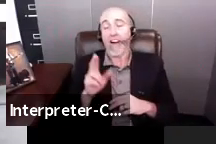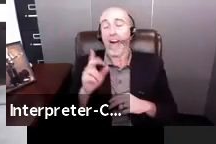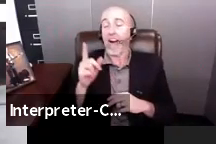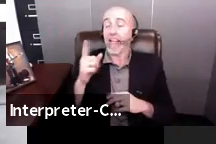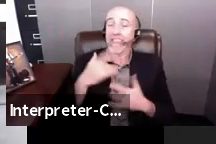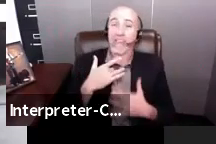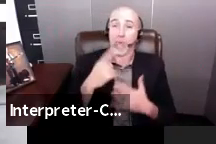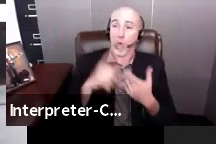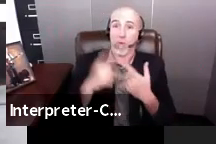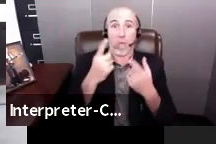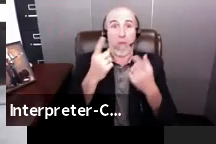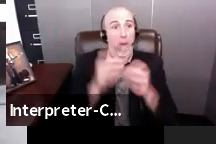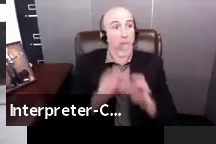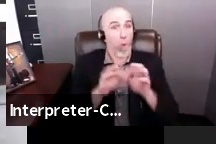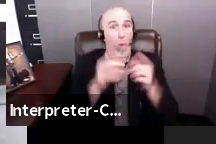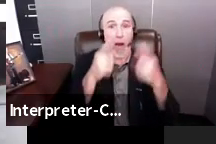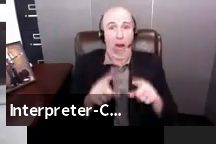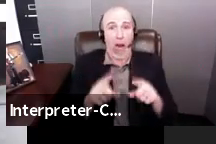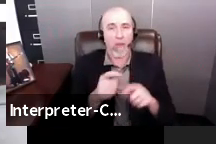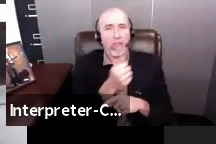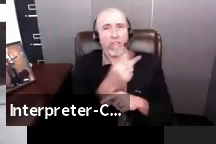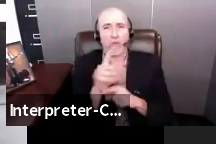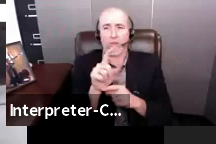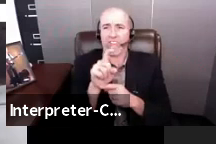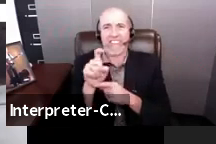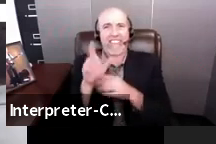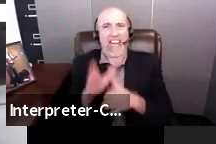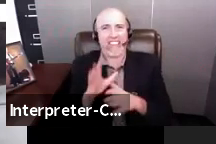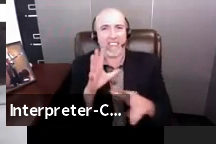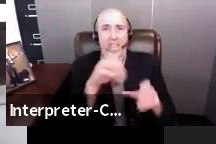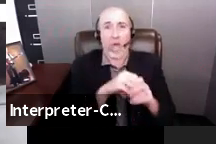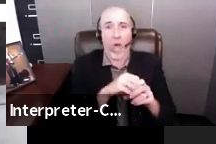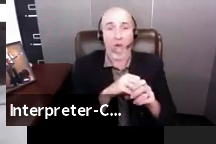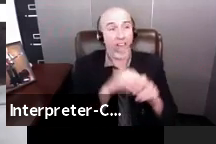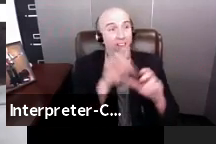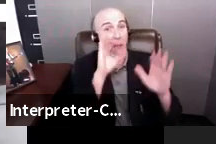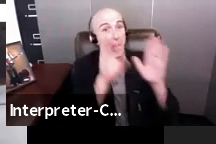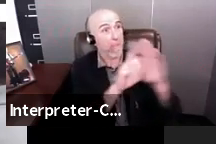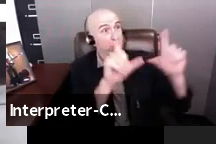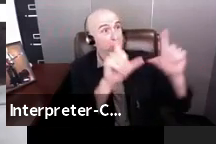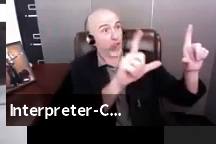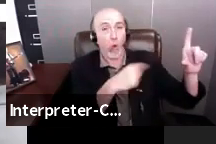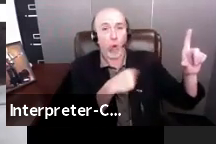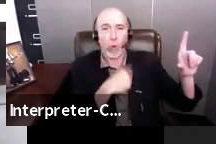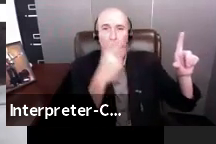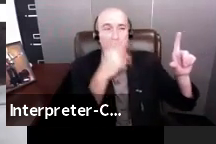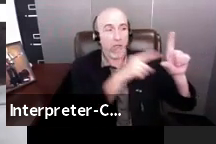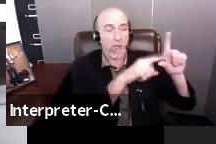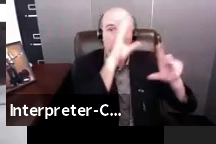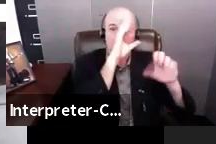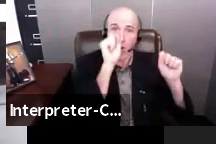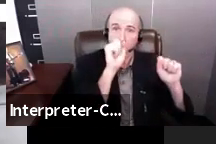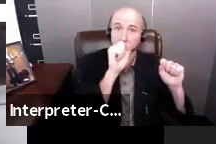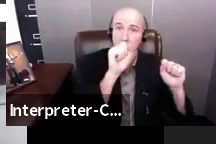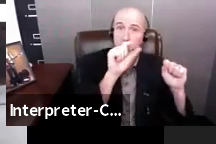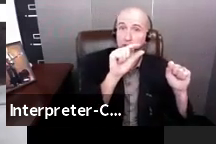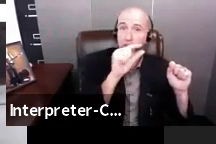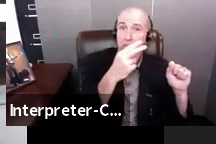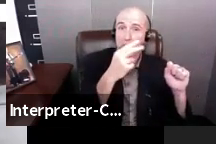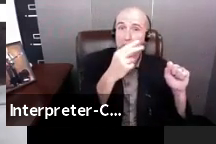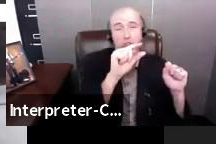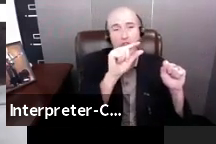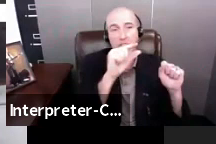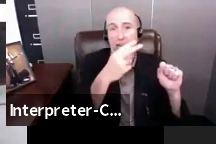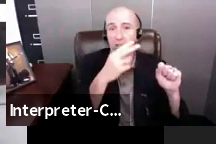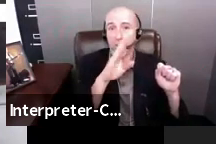important happens in this country, there's at least a couple of Texans involved. In that picture, we see President George H.W. Bush